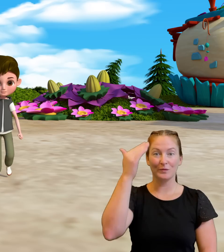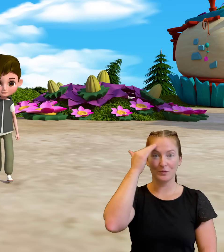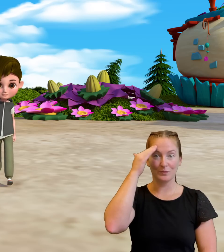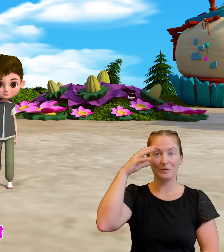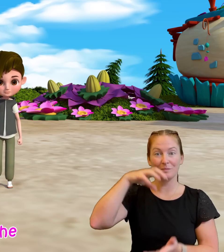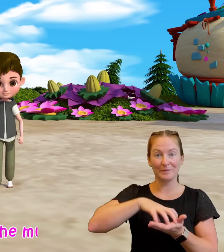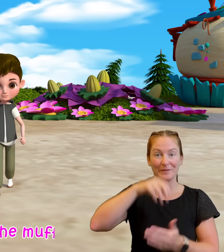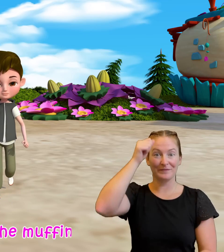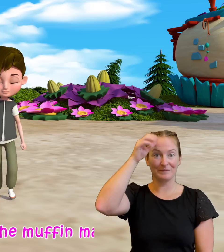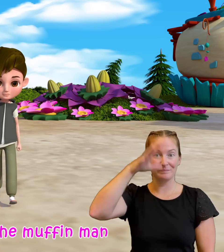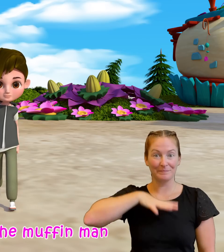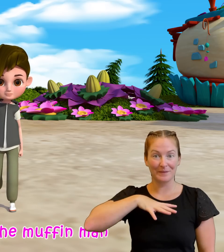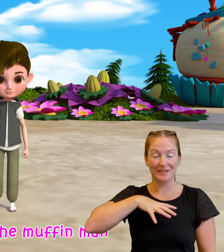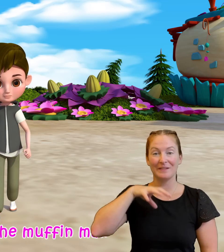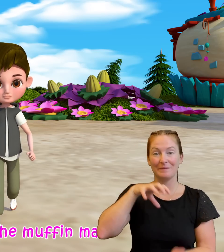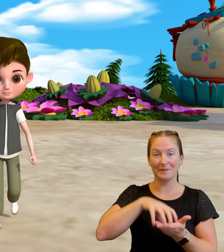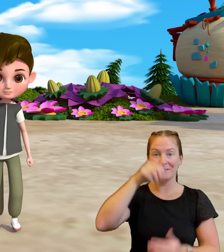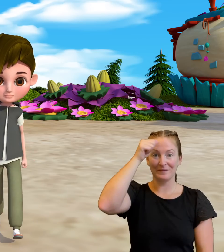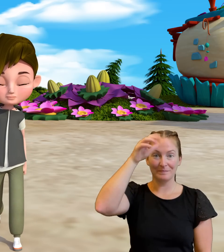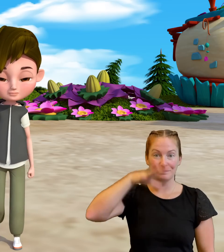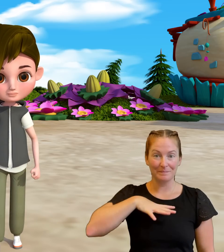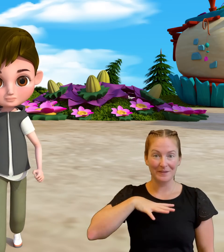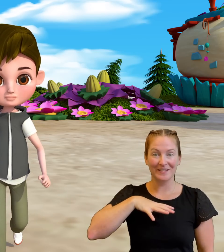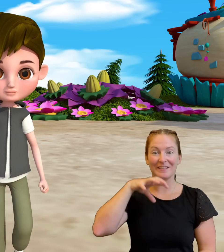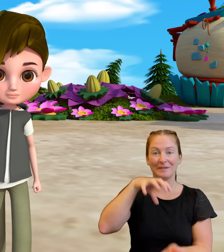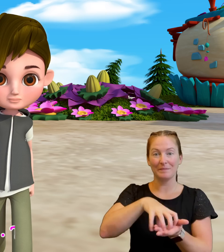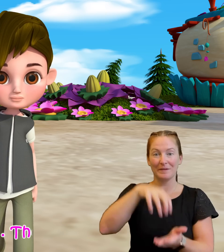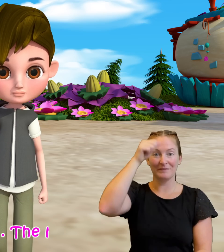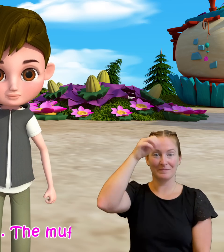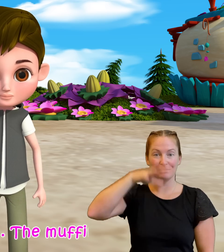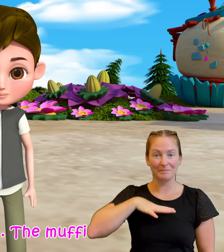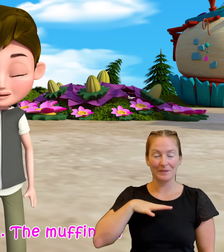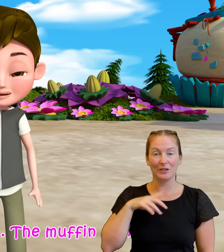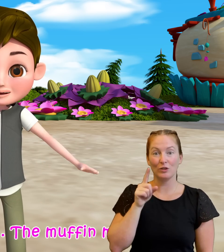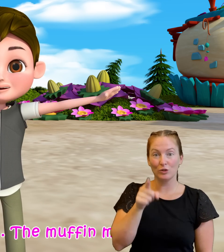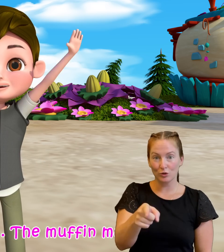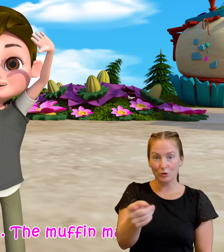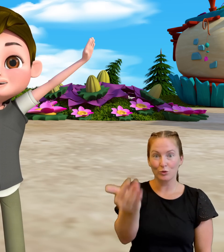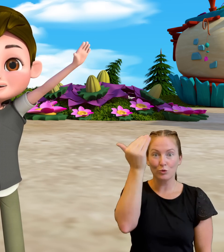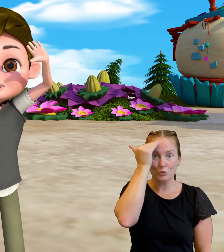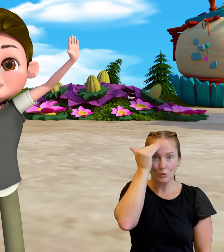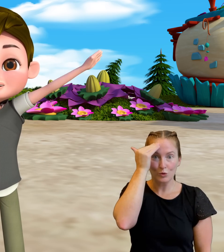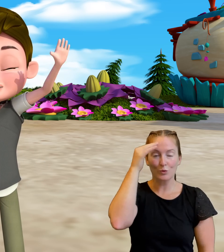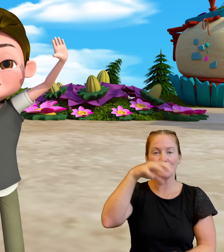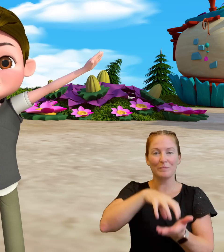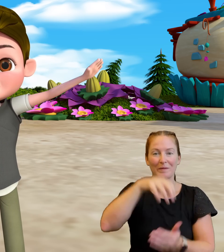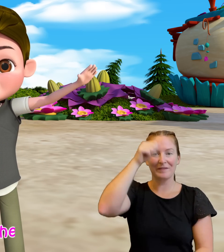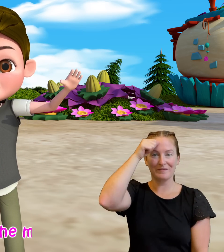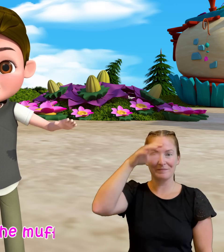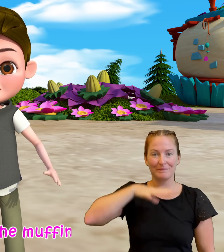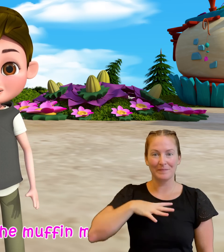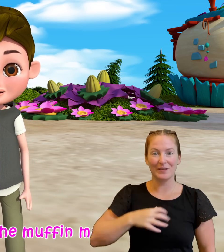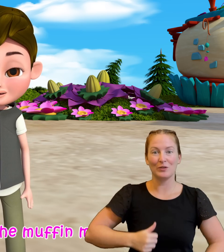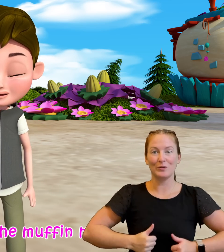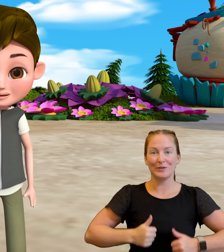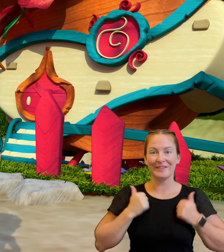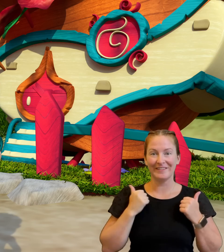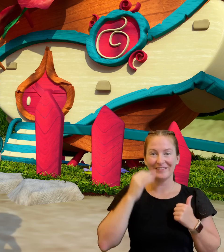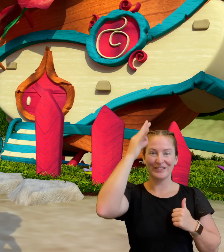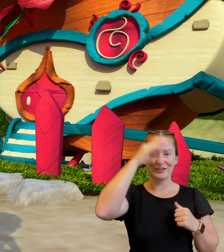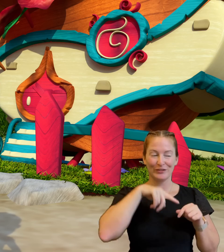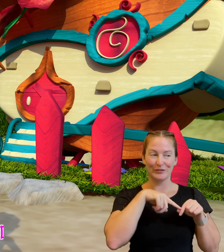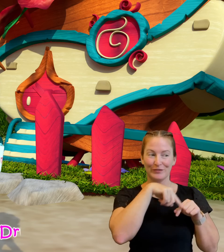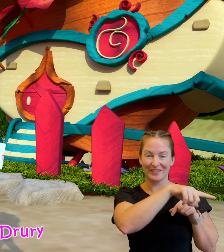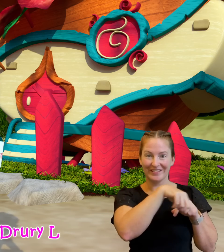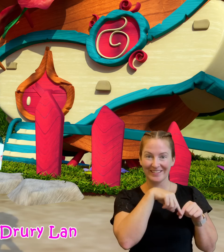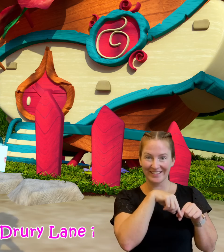Do you know the Muffin Man, the Muffin Man, the Muffin Man? Do you know the Muffin Man who